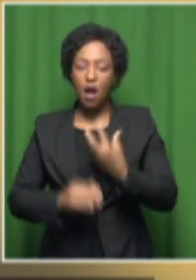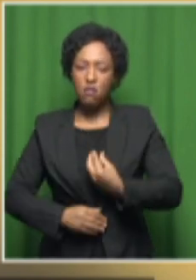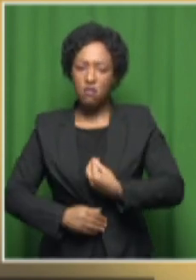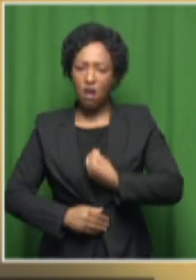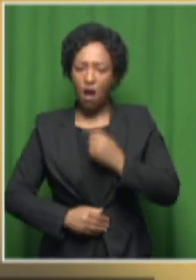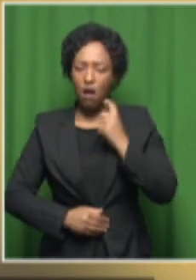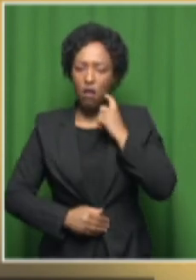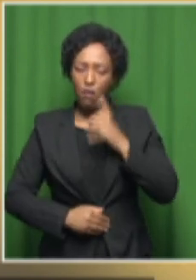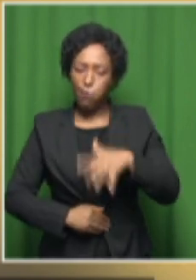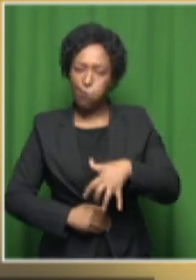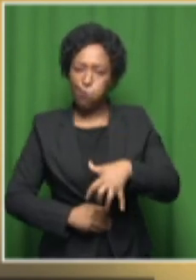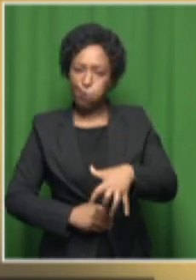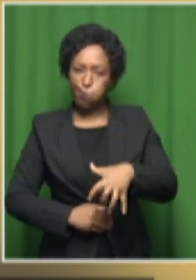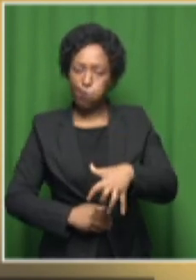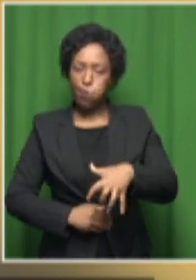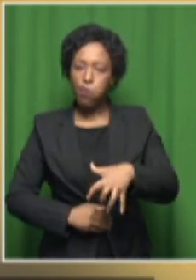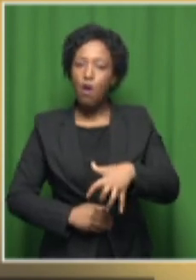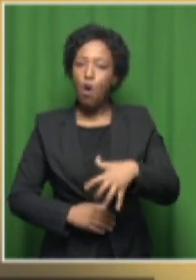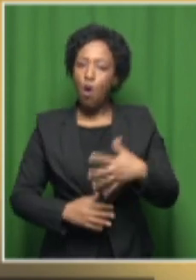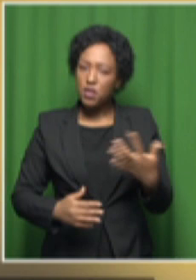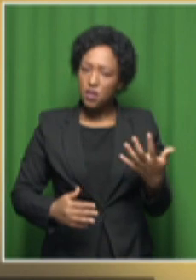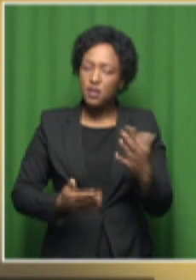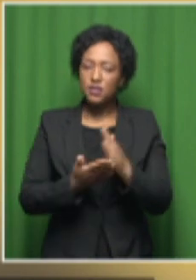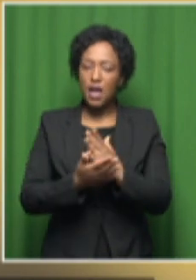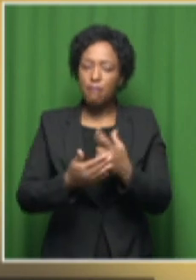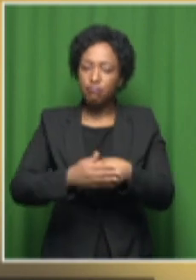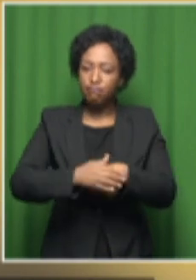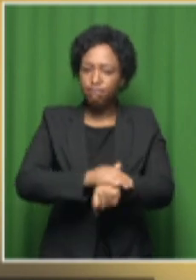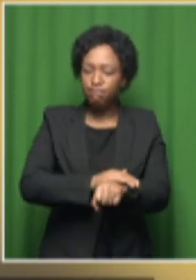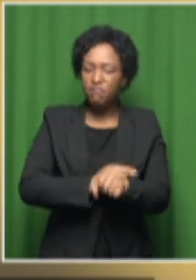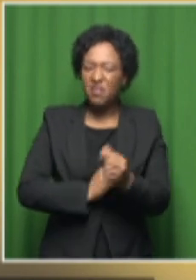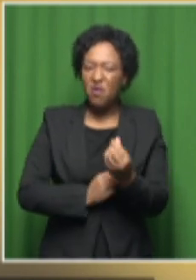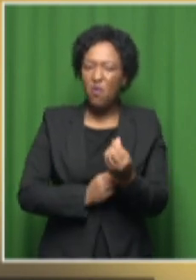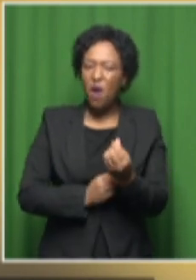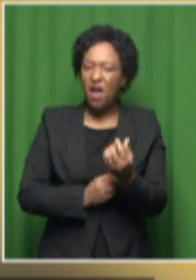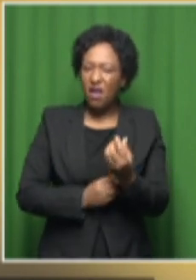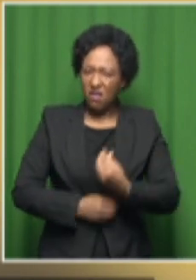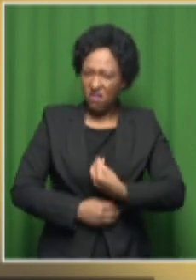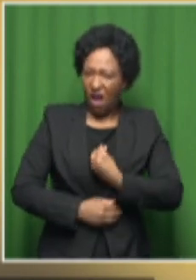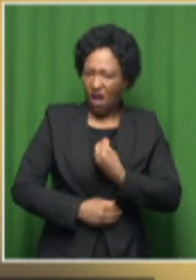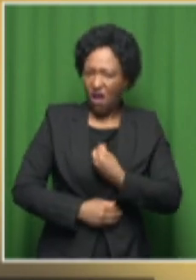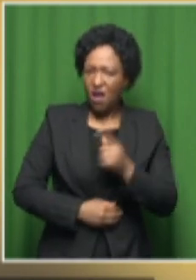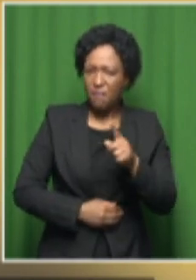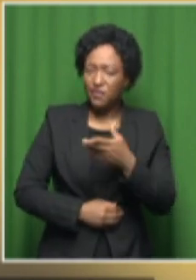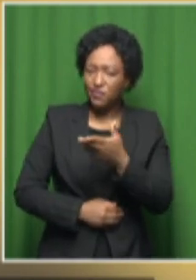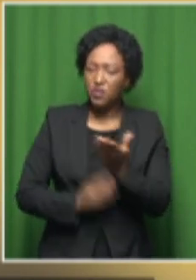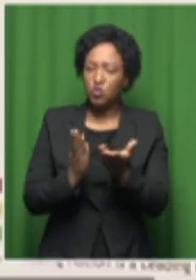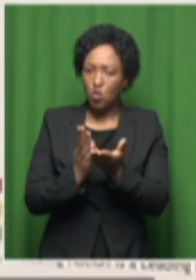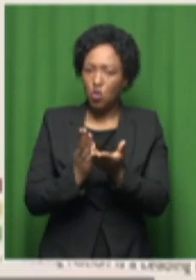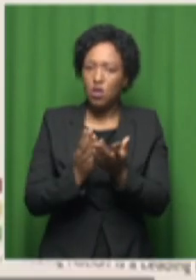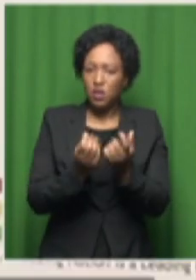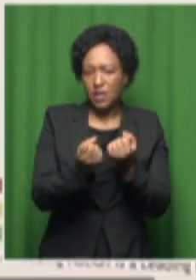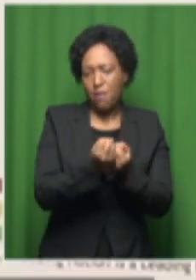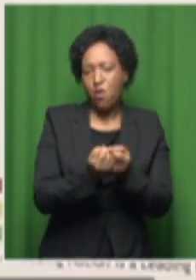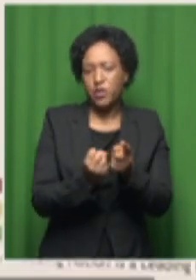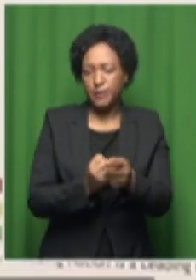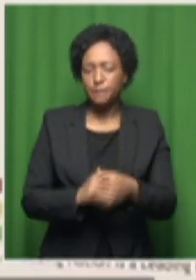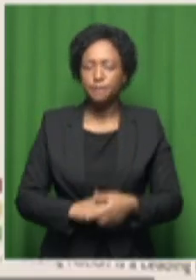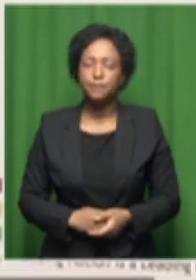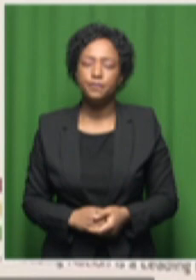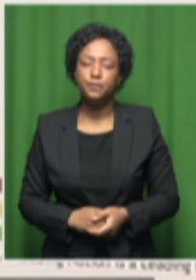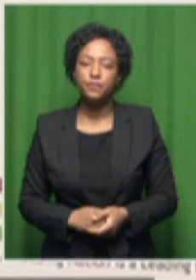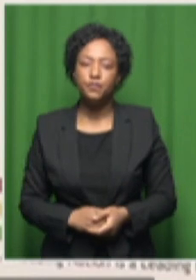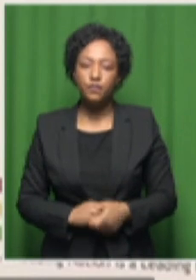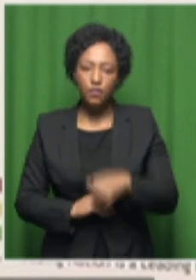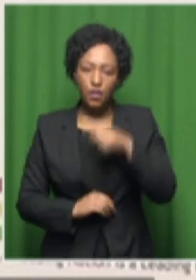and who have given birth at a young age when they should still be in school. The Portfolio